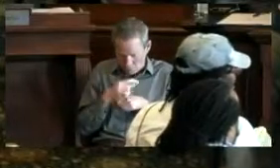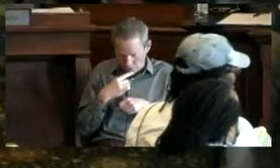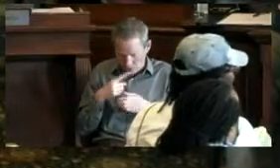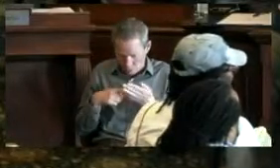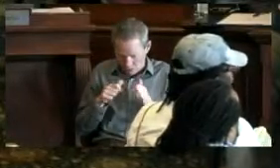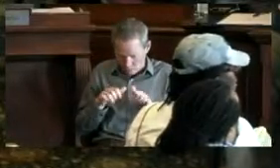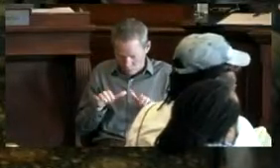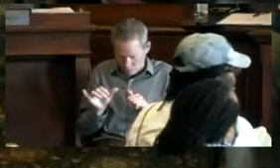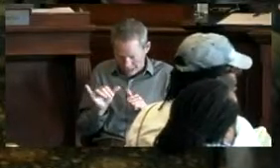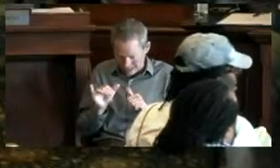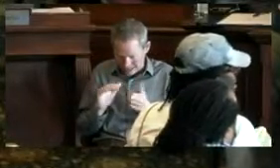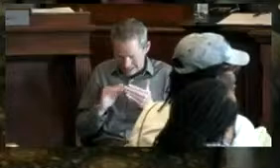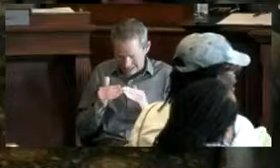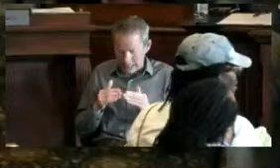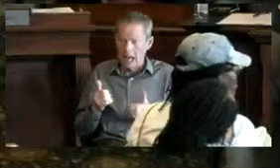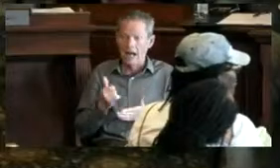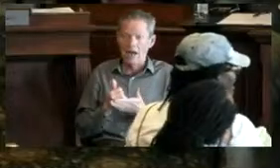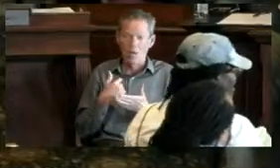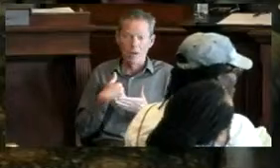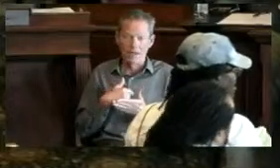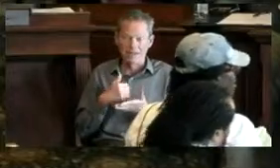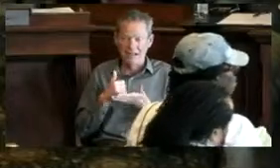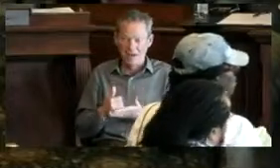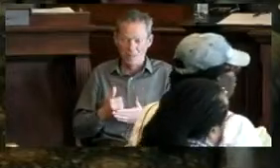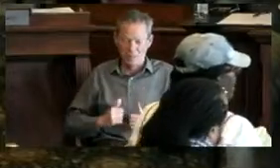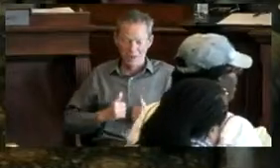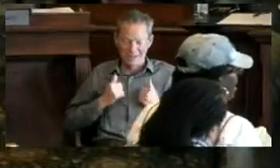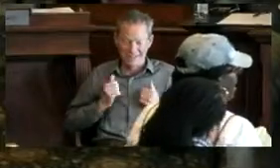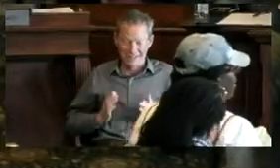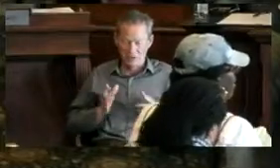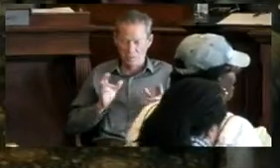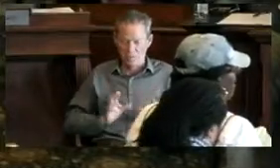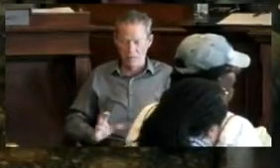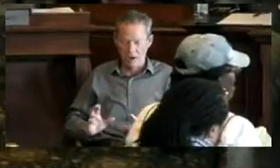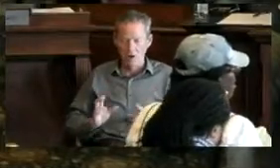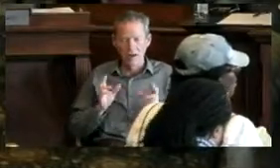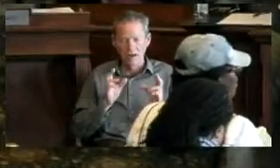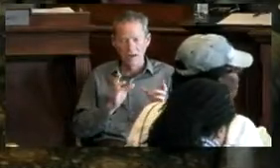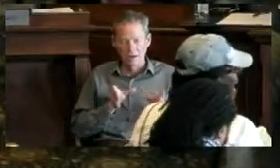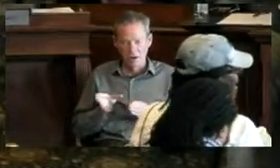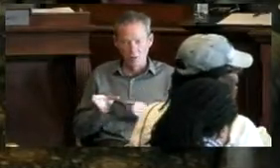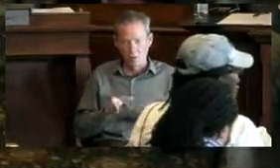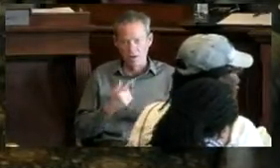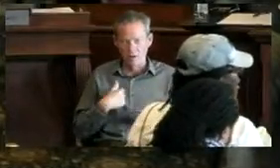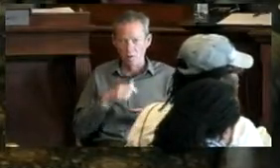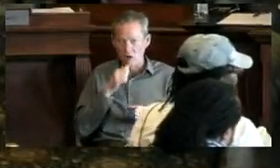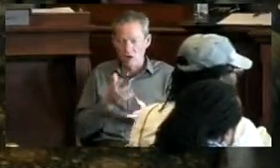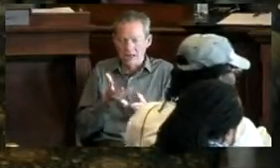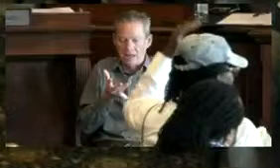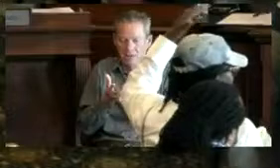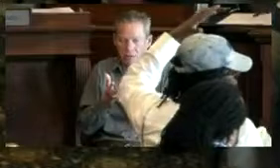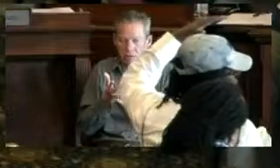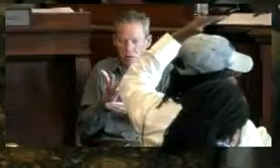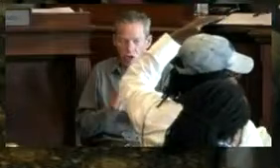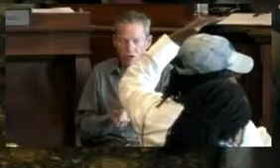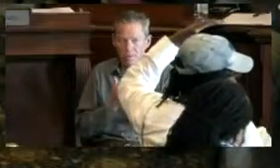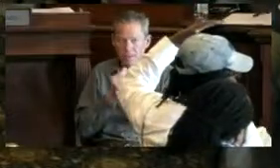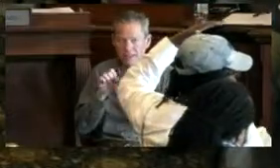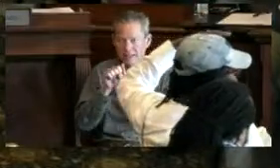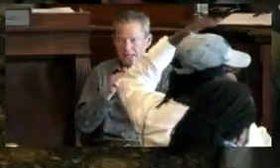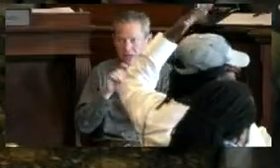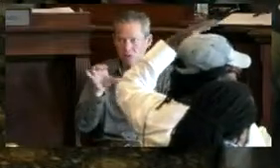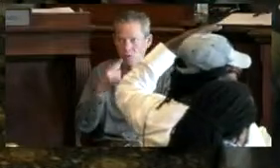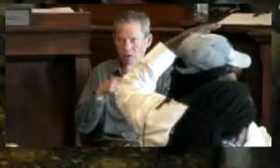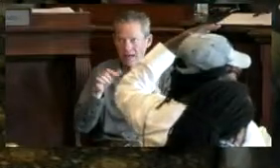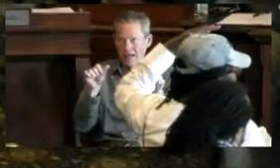do as a city, help us to help the residents to prepare in a way that we're not getting lost, because the state is doing what they